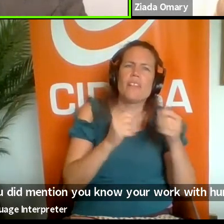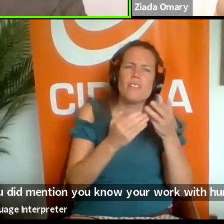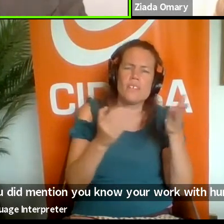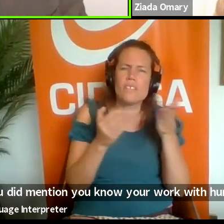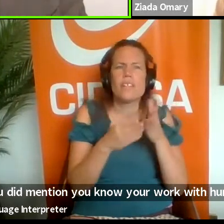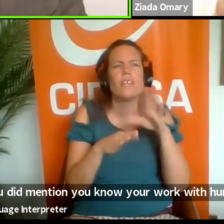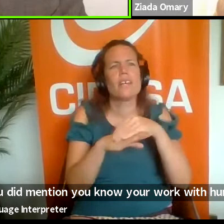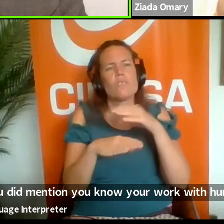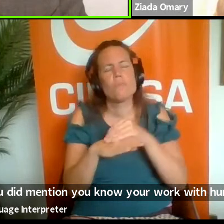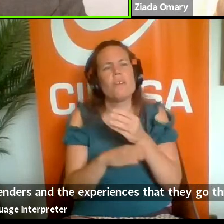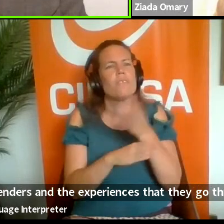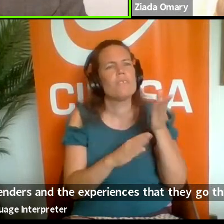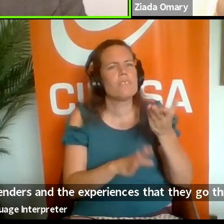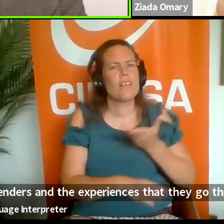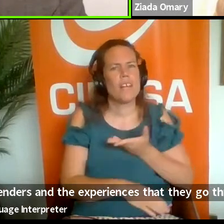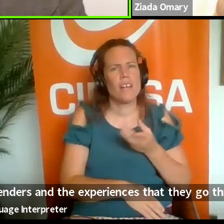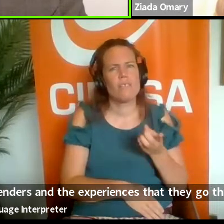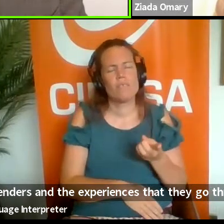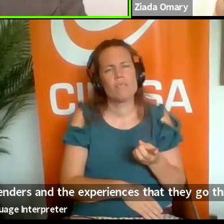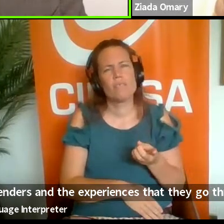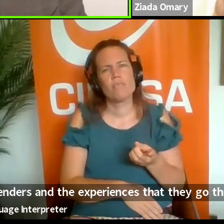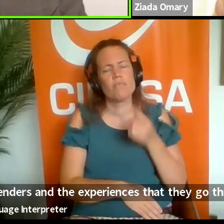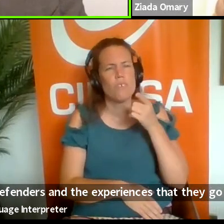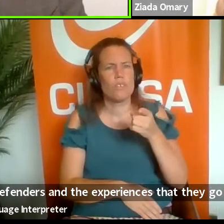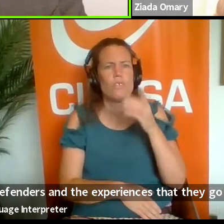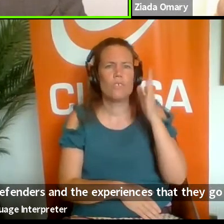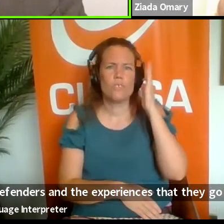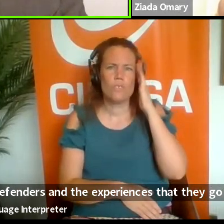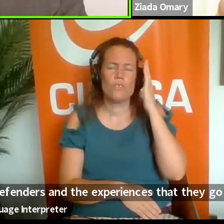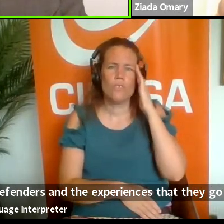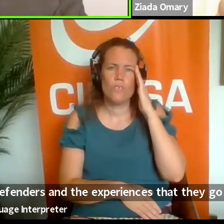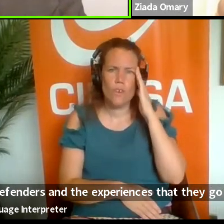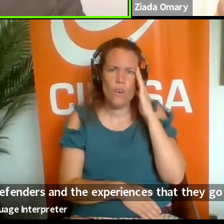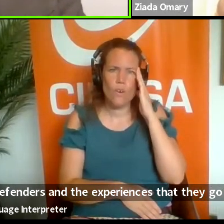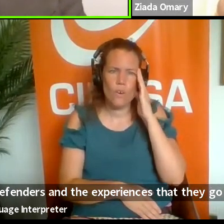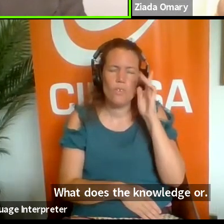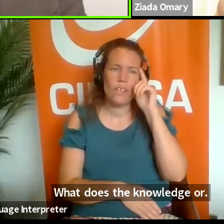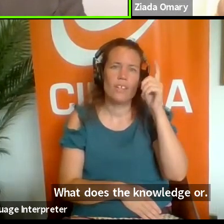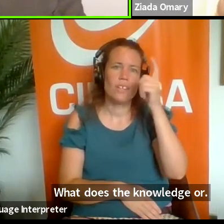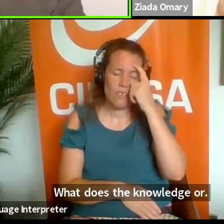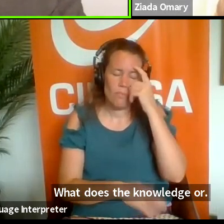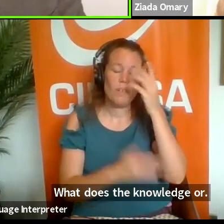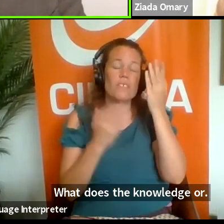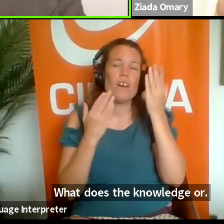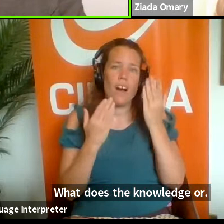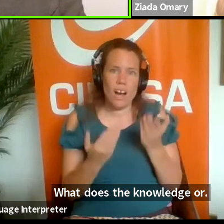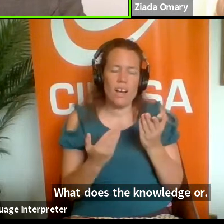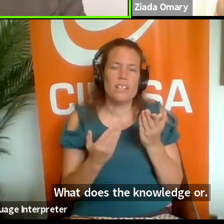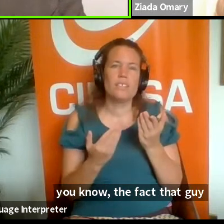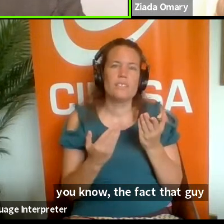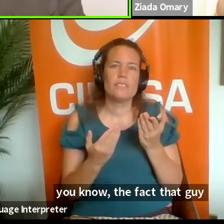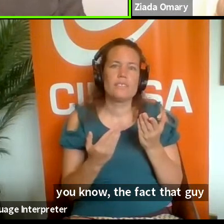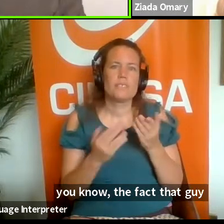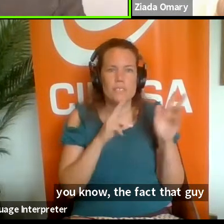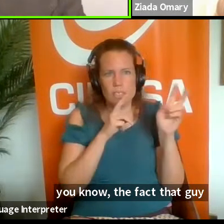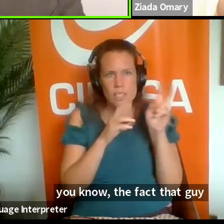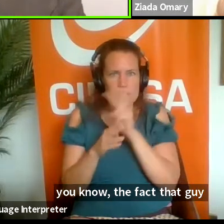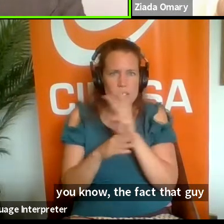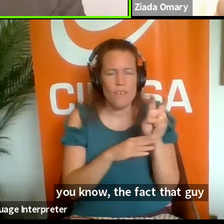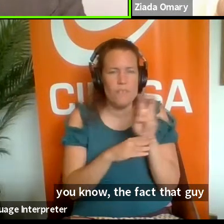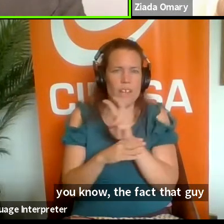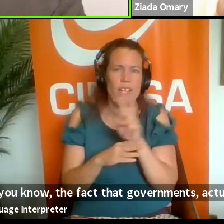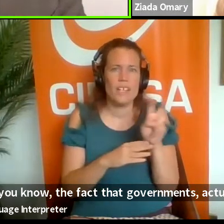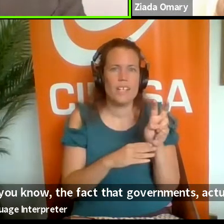through. What does the knowledge of, the fact that governments are actually surveilling, trailing